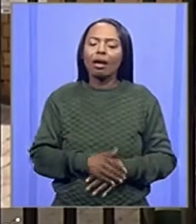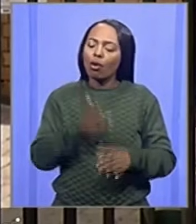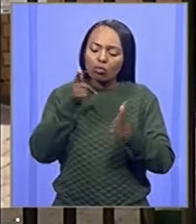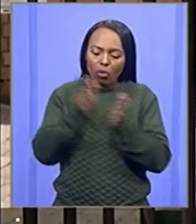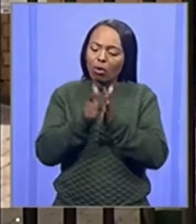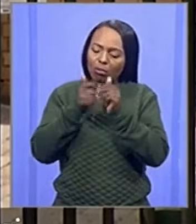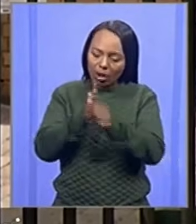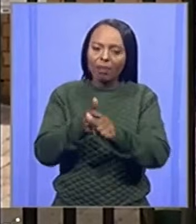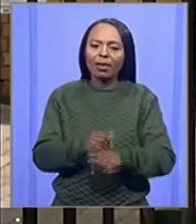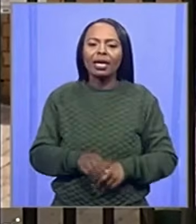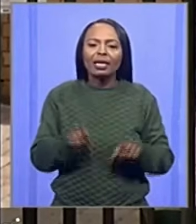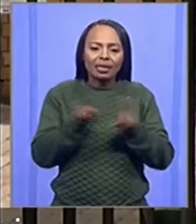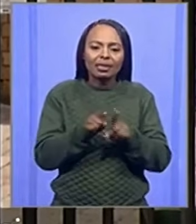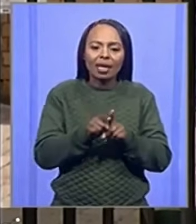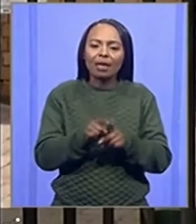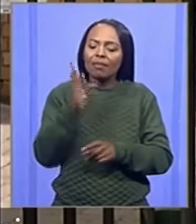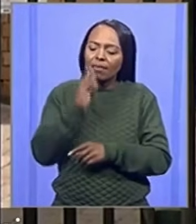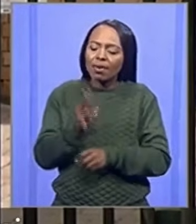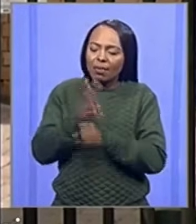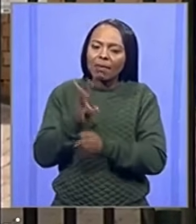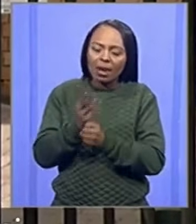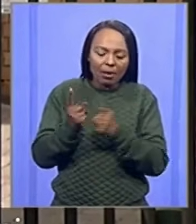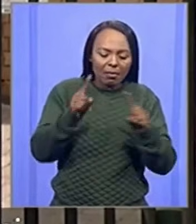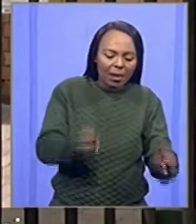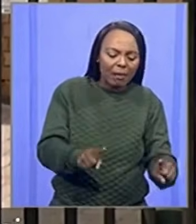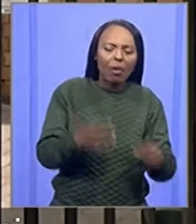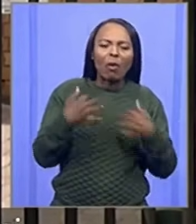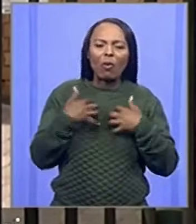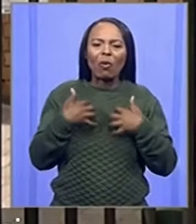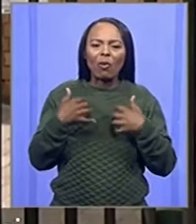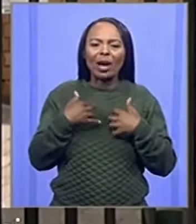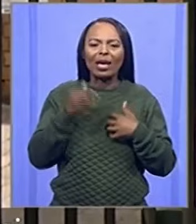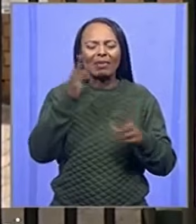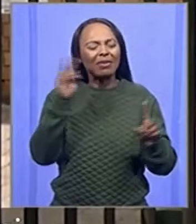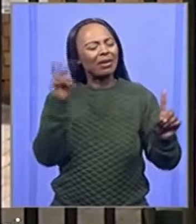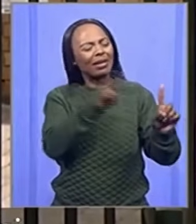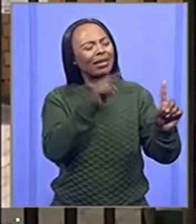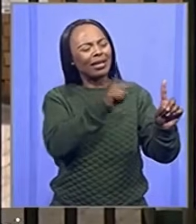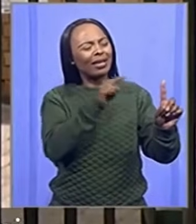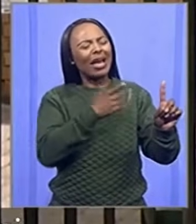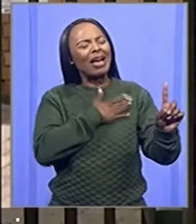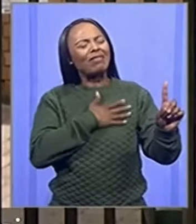rileng le mosadi mo ropa le go tla gompieno a ipotsa nthare itlo gore a lebela segomotsi wa go